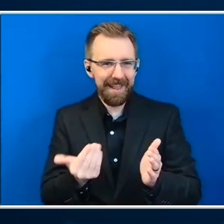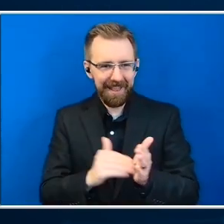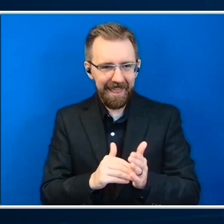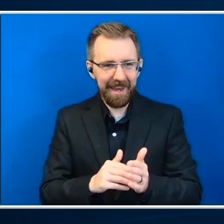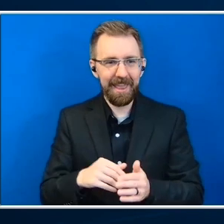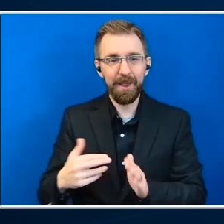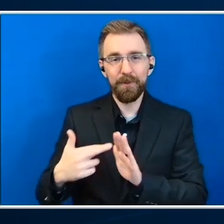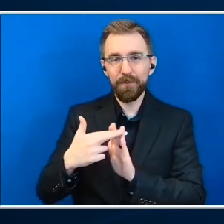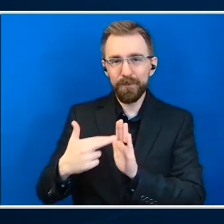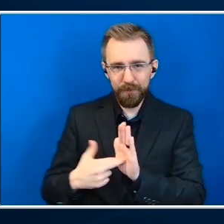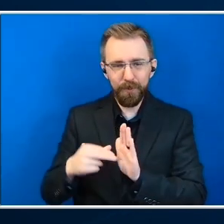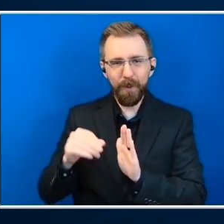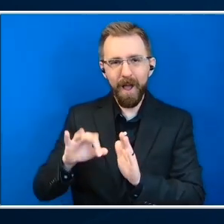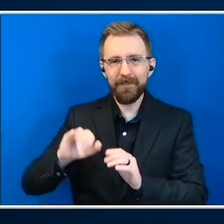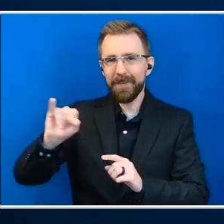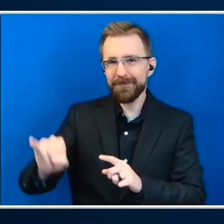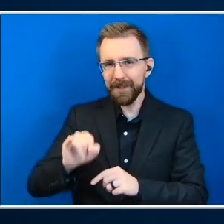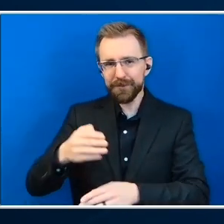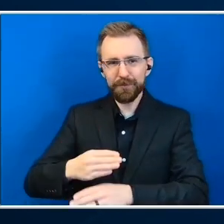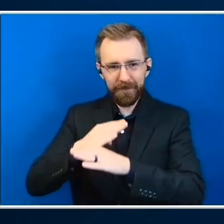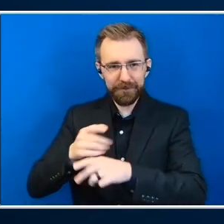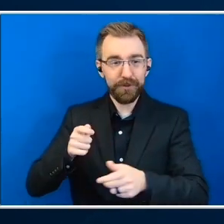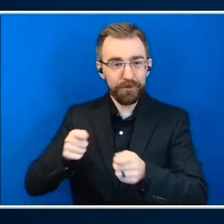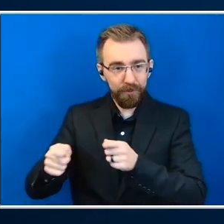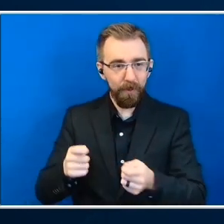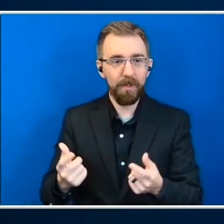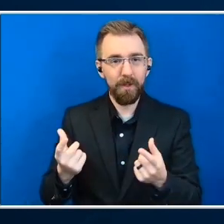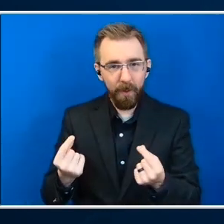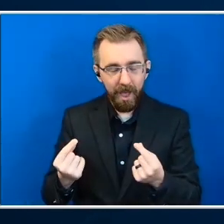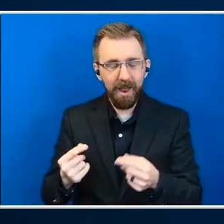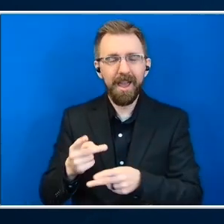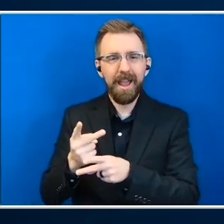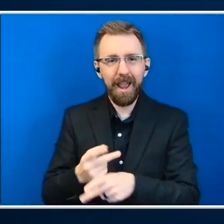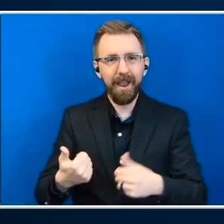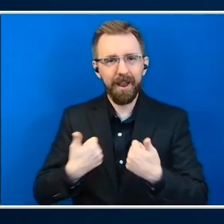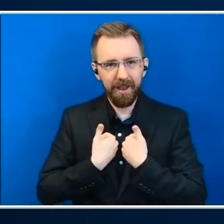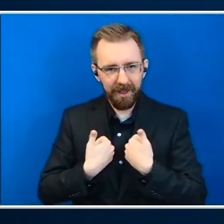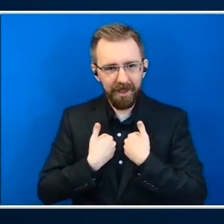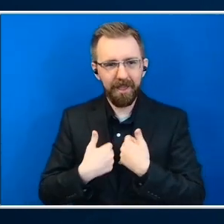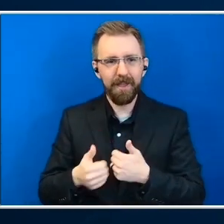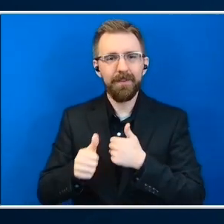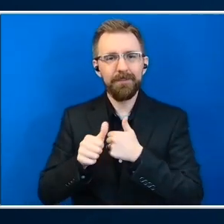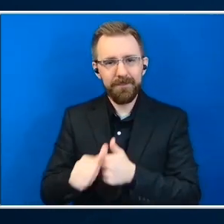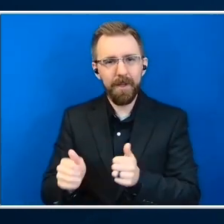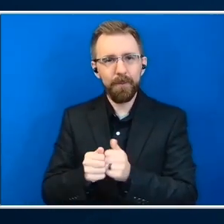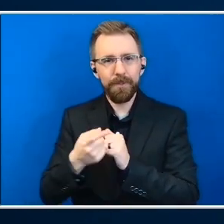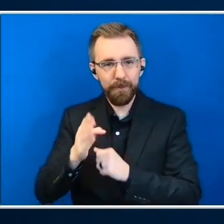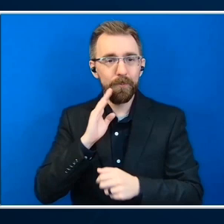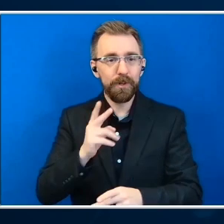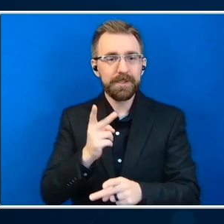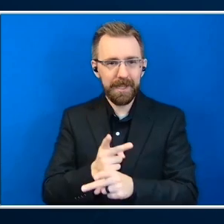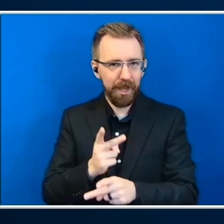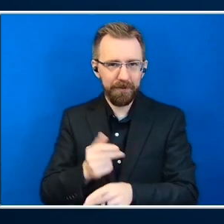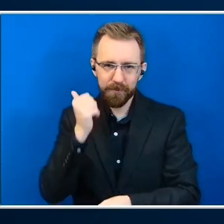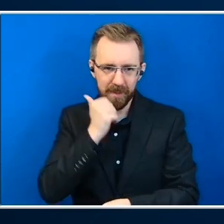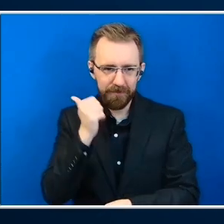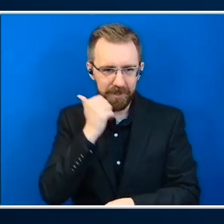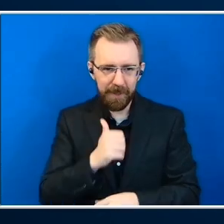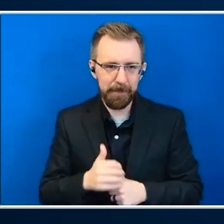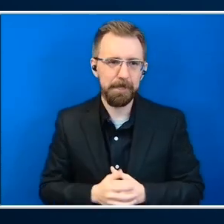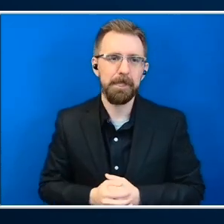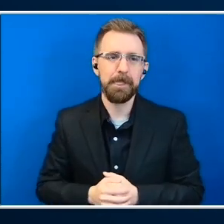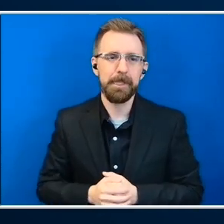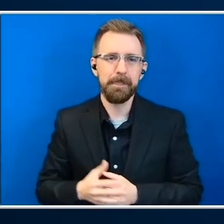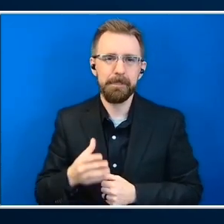infection prevention and control care for you and follow with you and will take care of you every day and every day